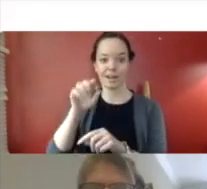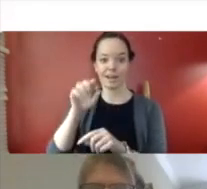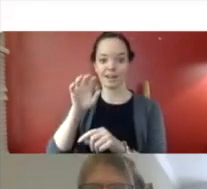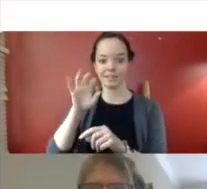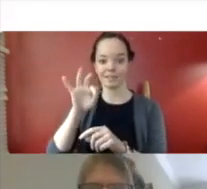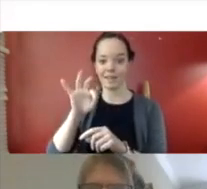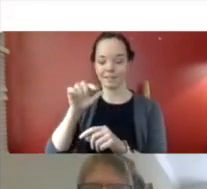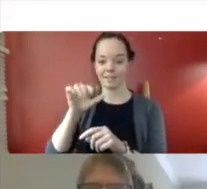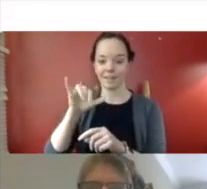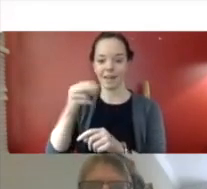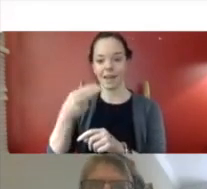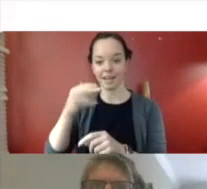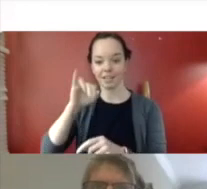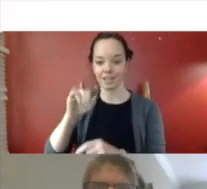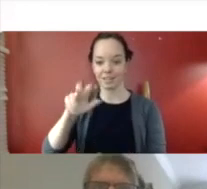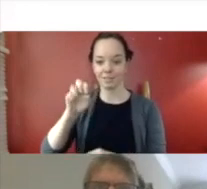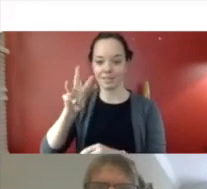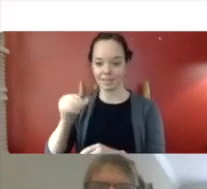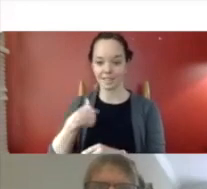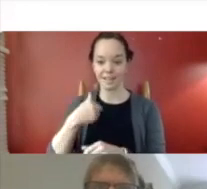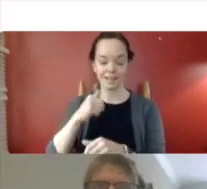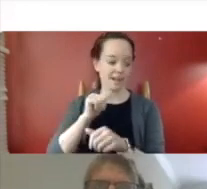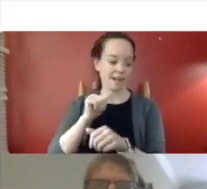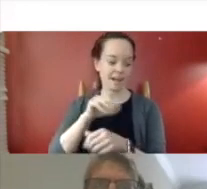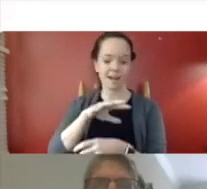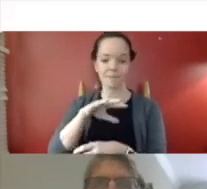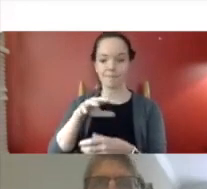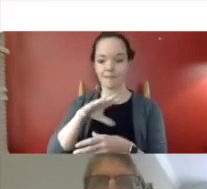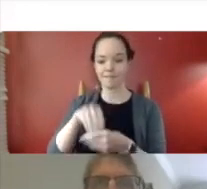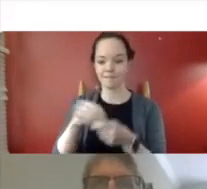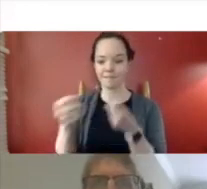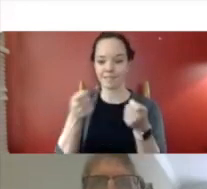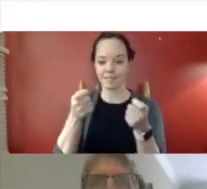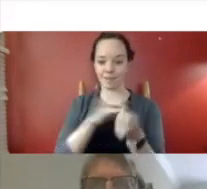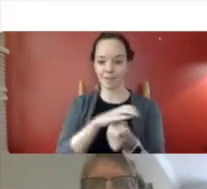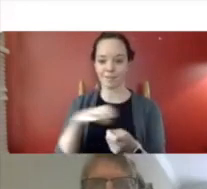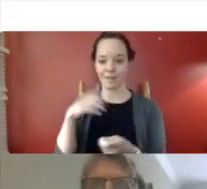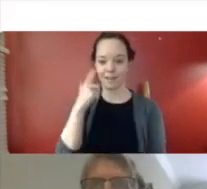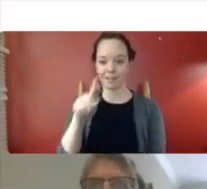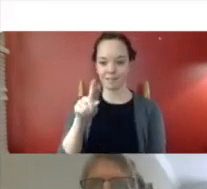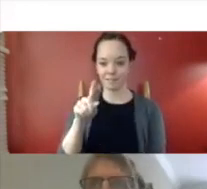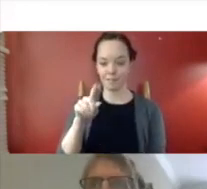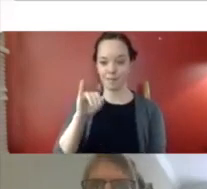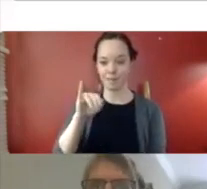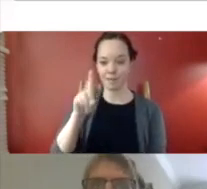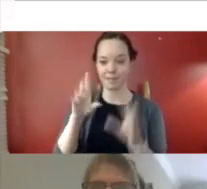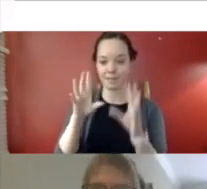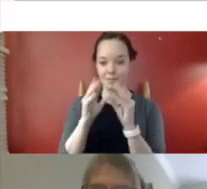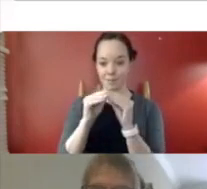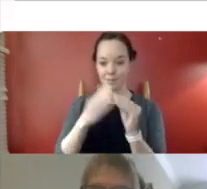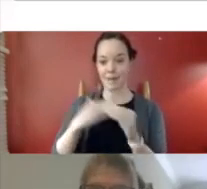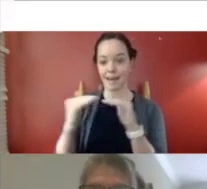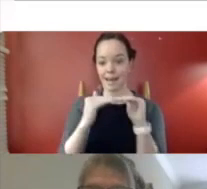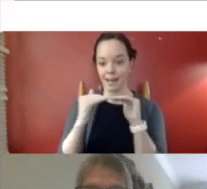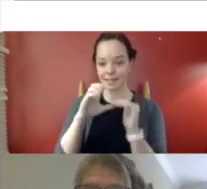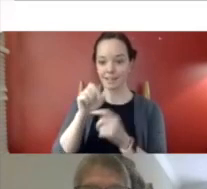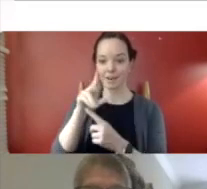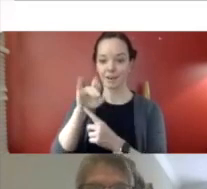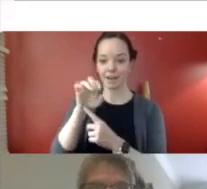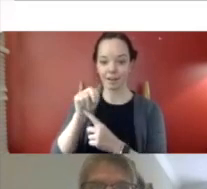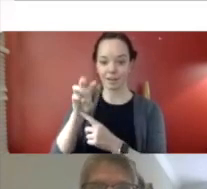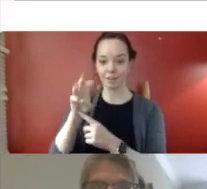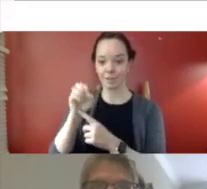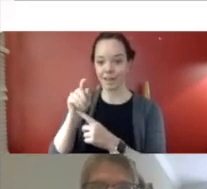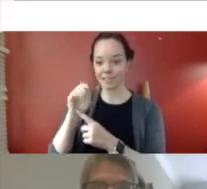committee for the IUD Symposium. My colleagues on this committee include Carolyn Westhoff, Anita